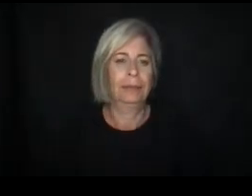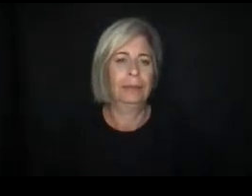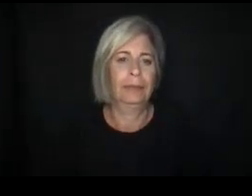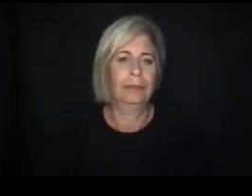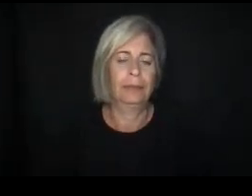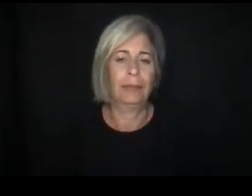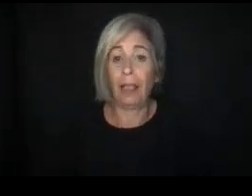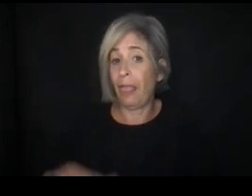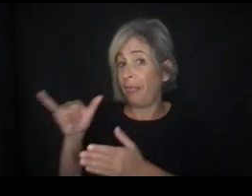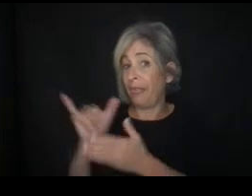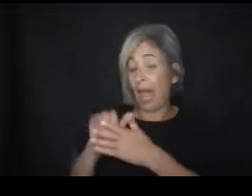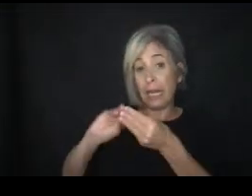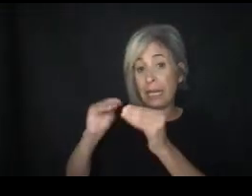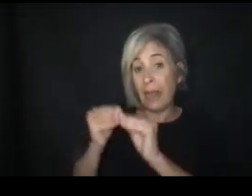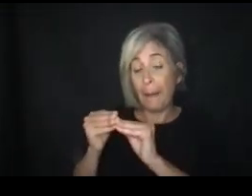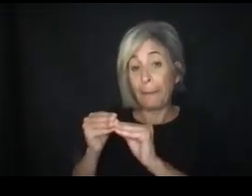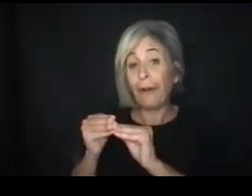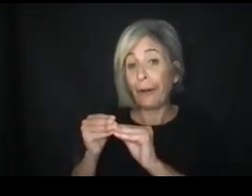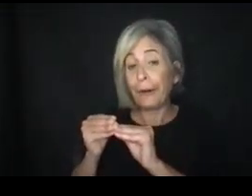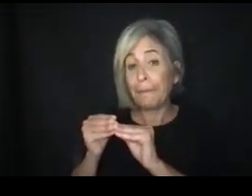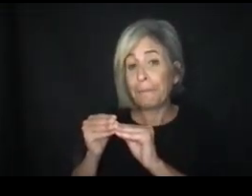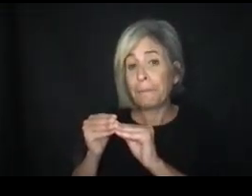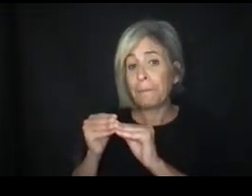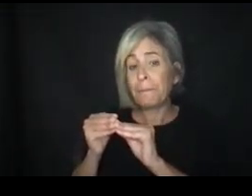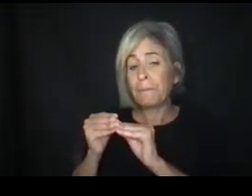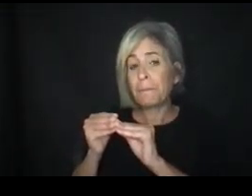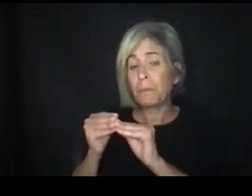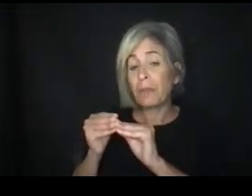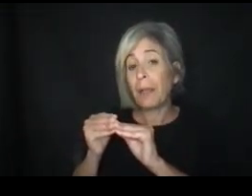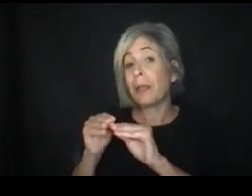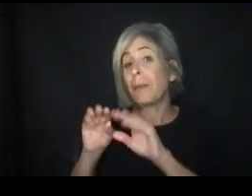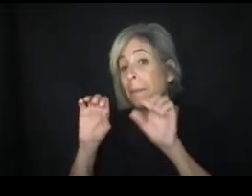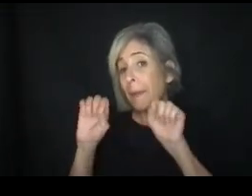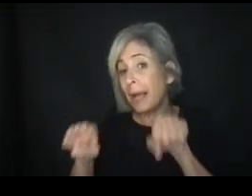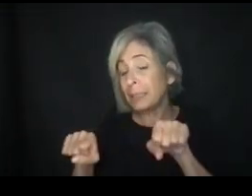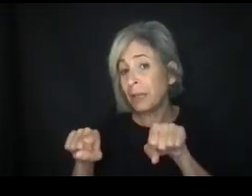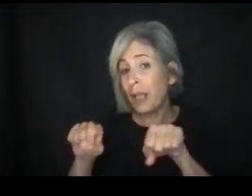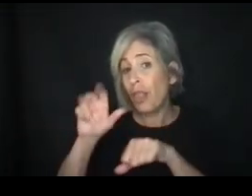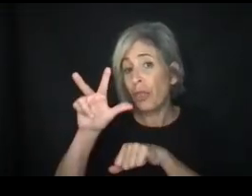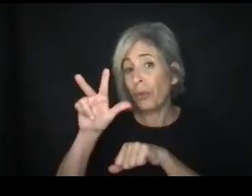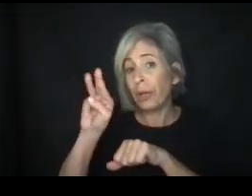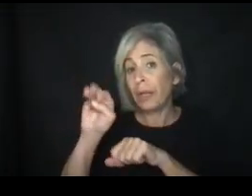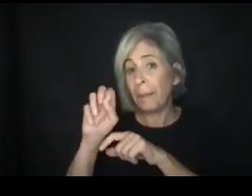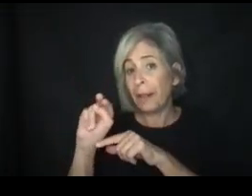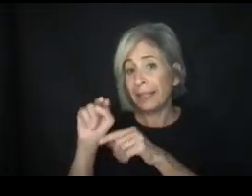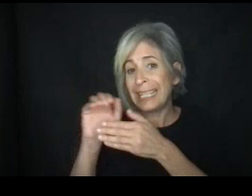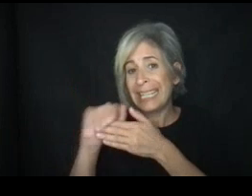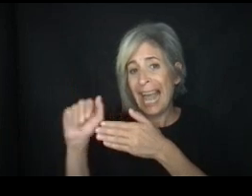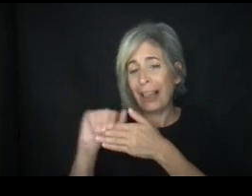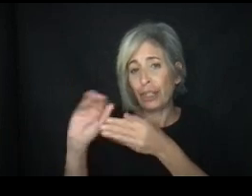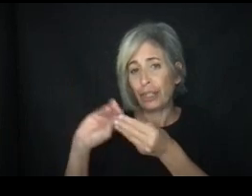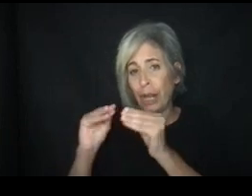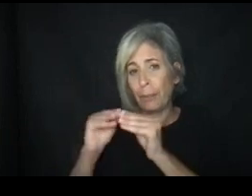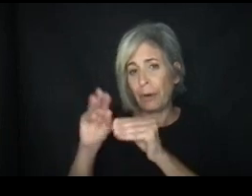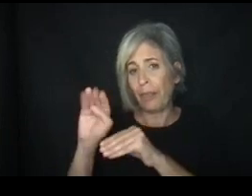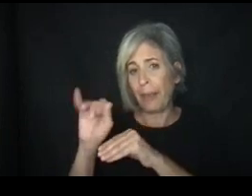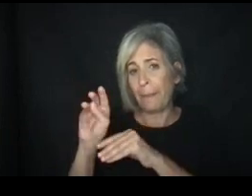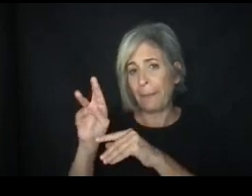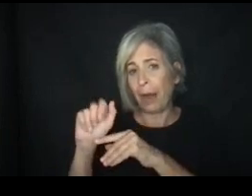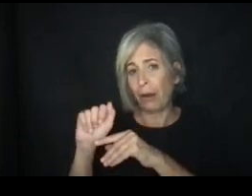That number is that could possibly be that $3 million number that Mara